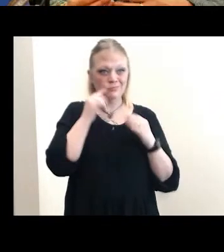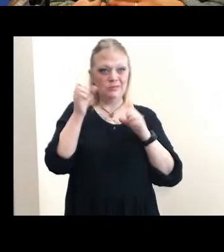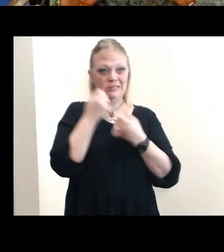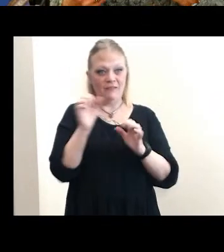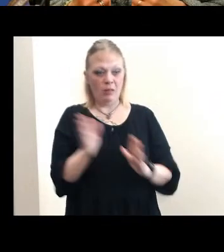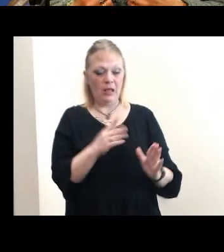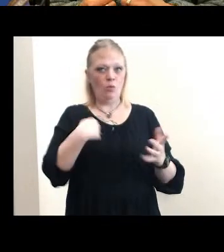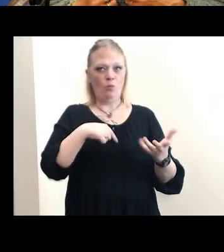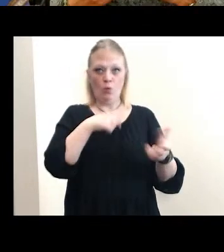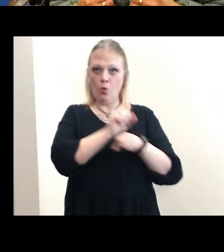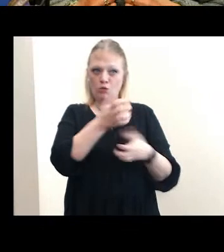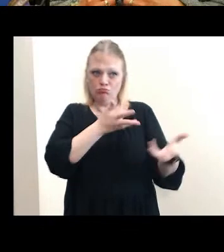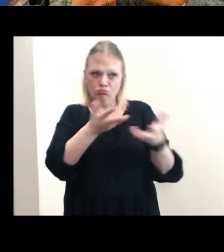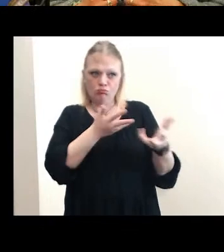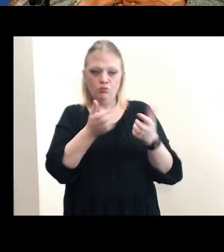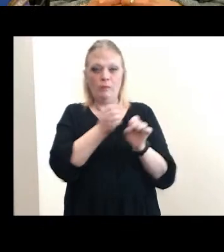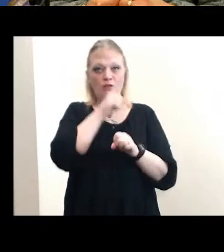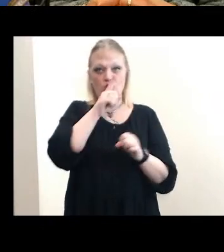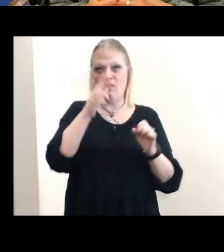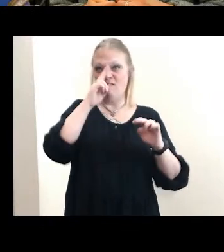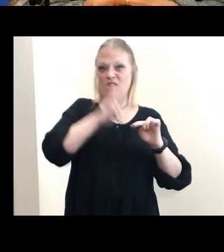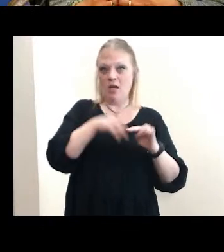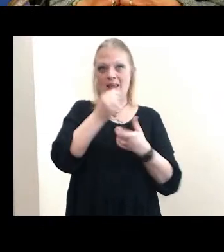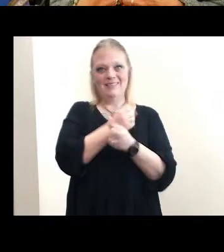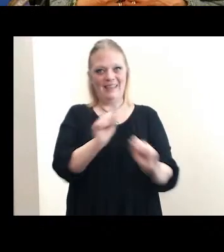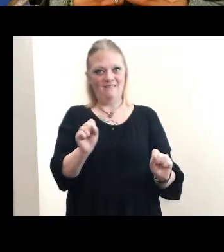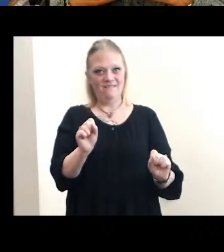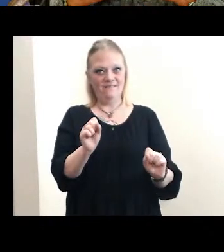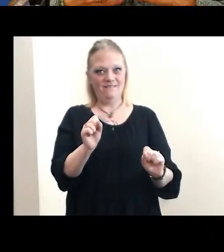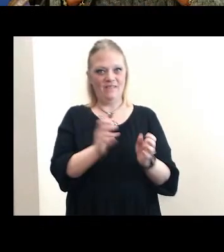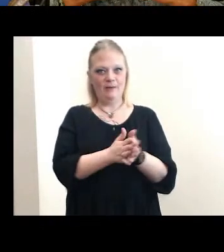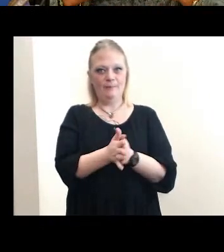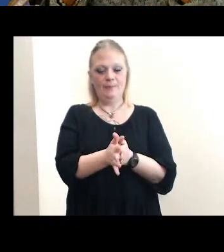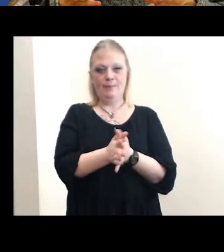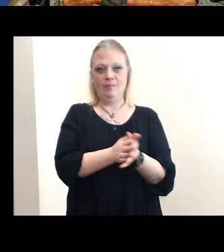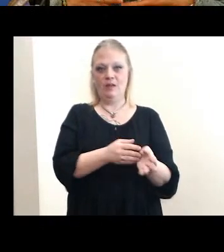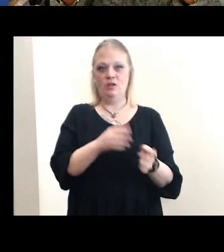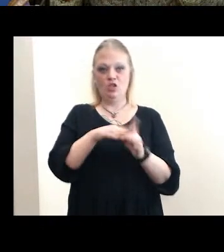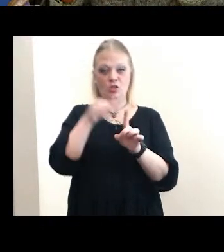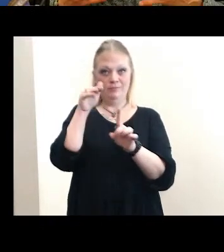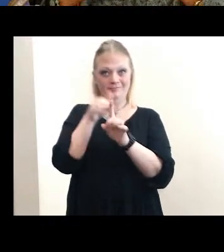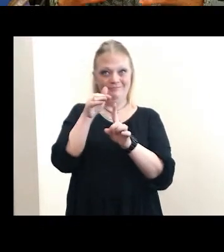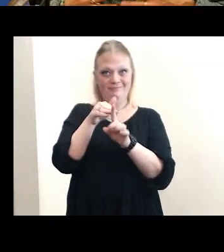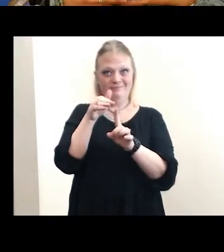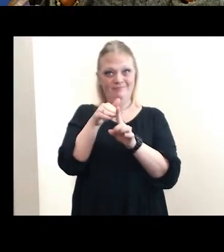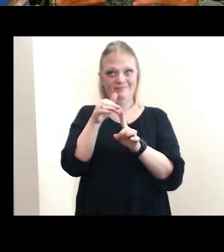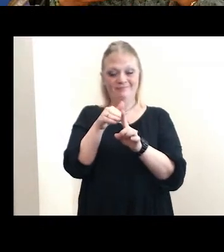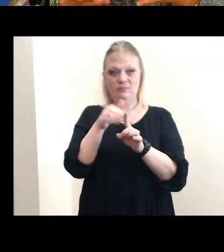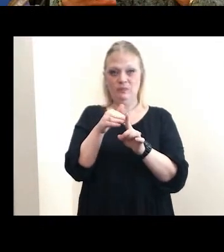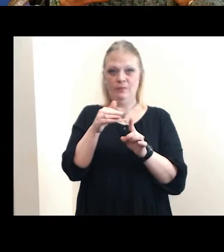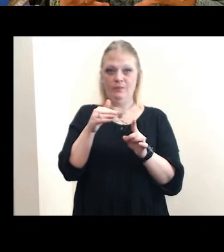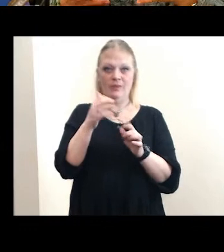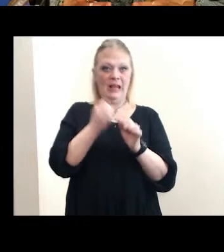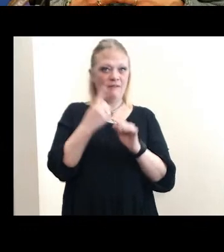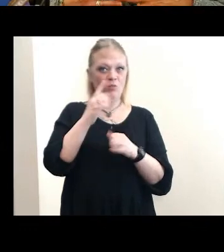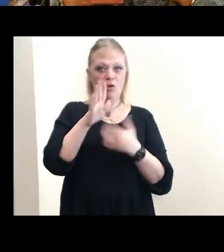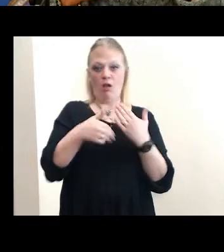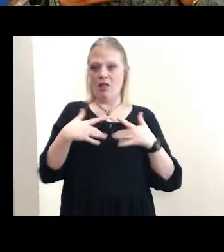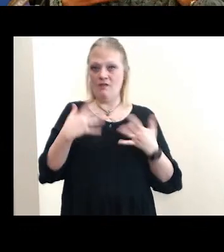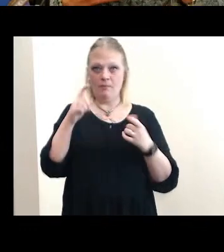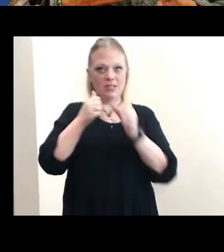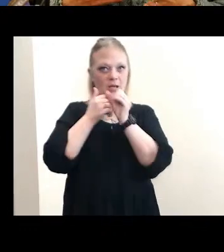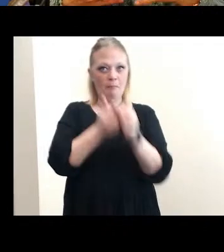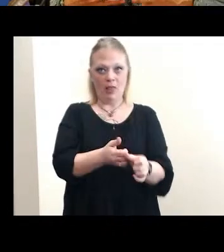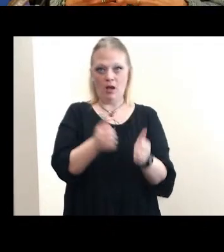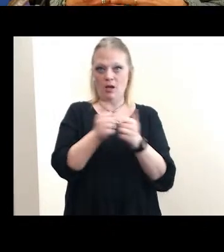to make sure that the event is fun and safe. So just a reminder, like everybody, all the events have to comply with the